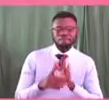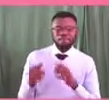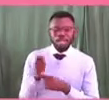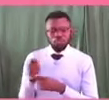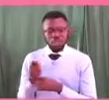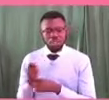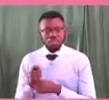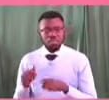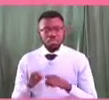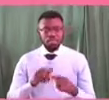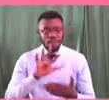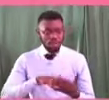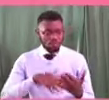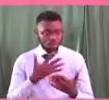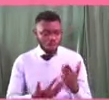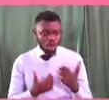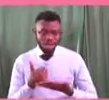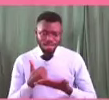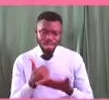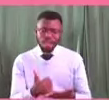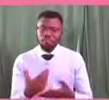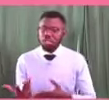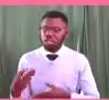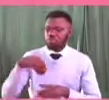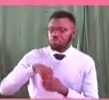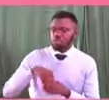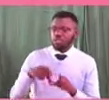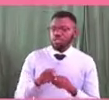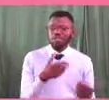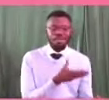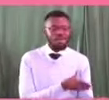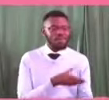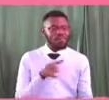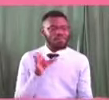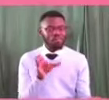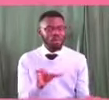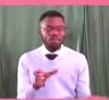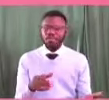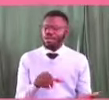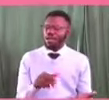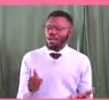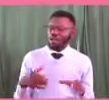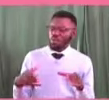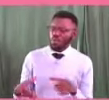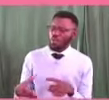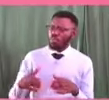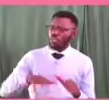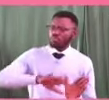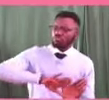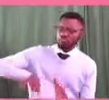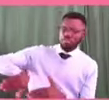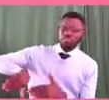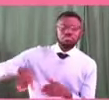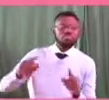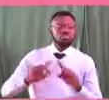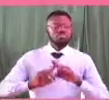also frameworks to facilitate the inclusion and empowerment of formerly neglected, yet